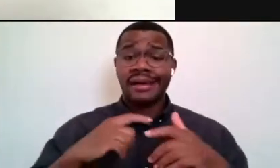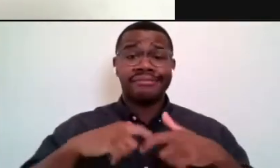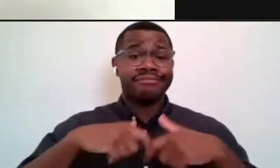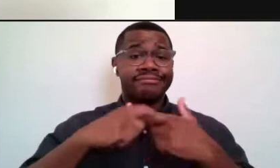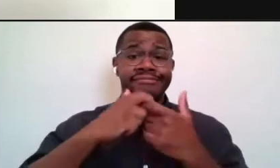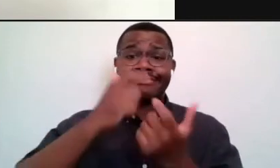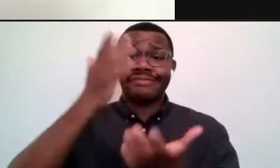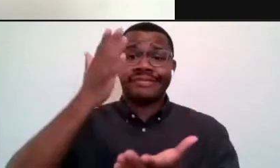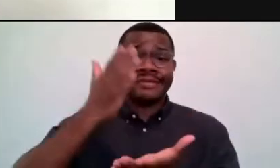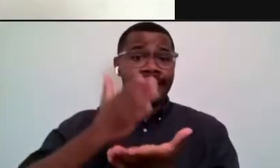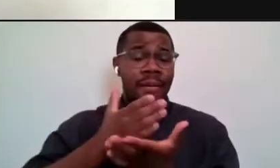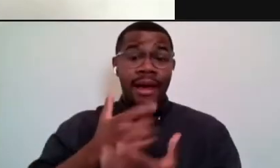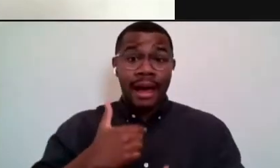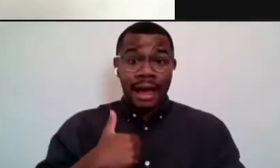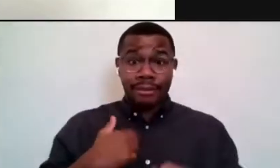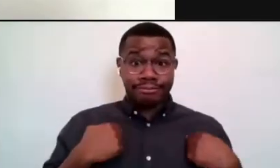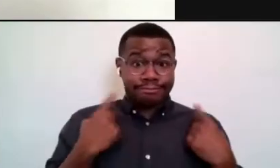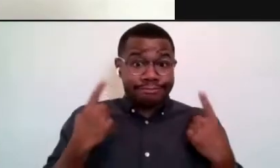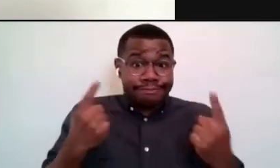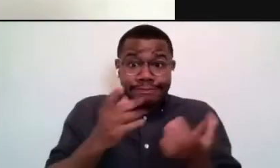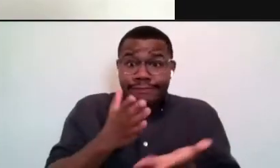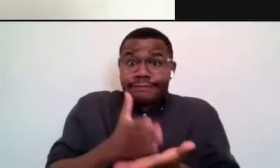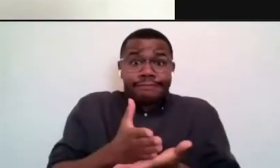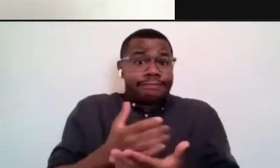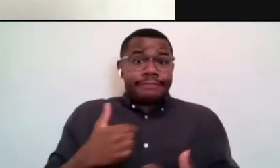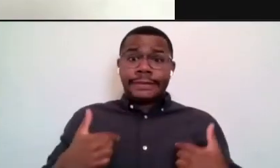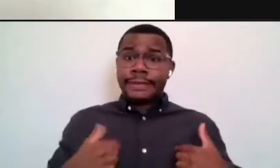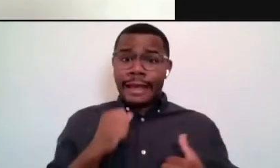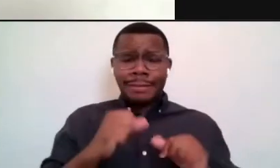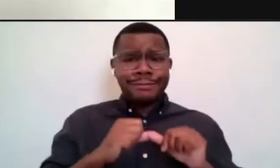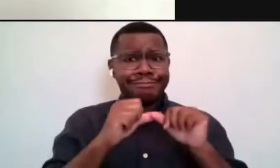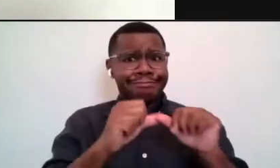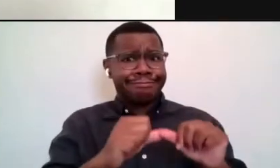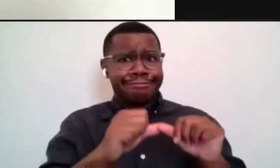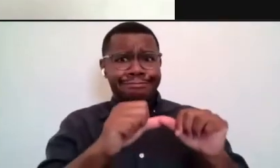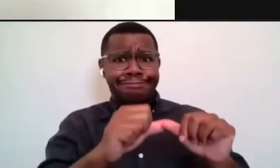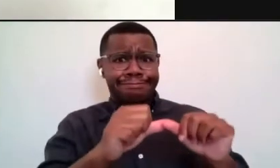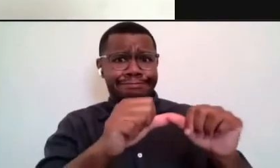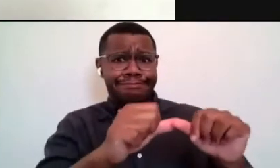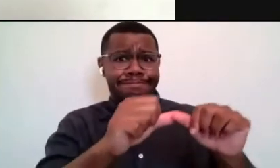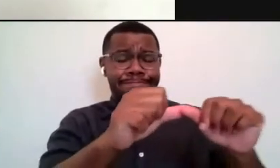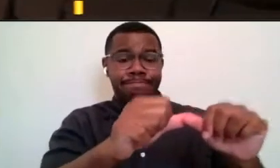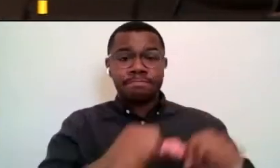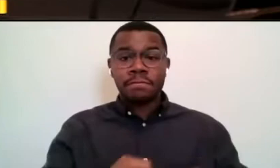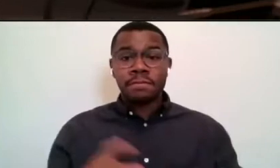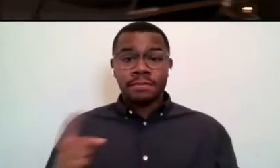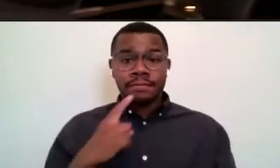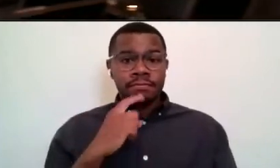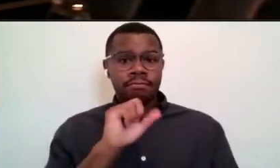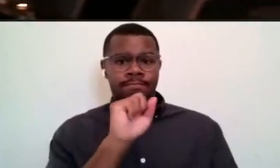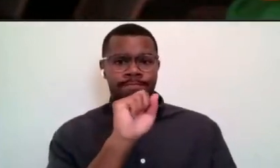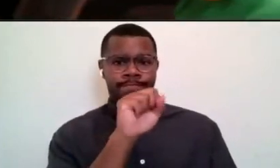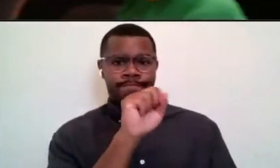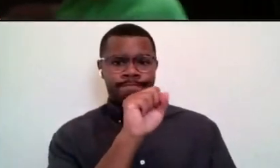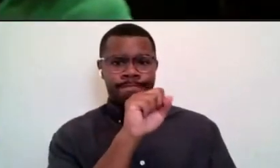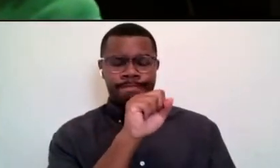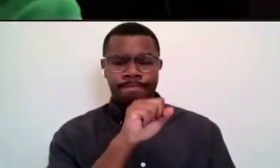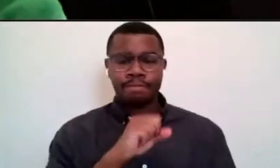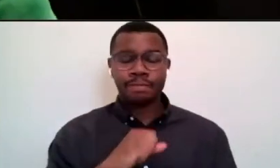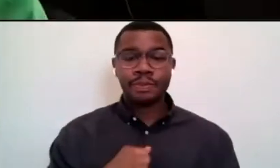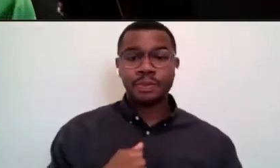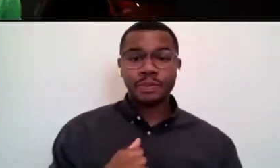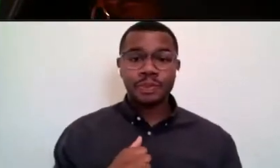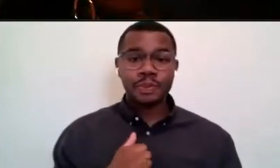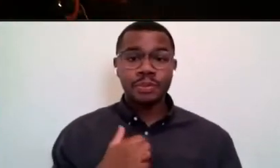never stopped. Mm-hmm, mm-hmm. Yeah, and yes. And my partner,